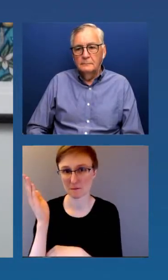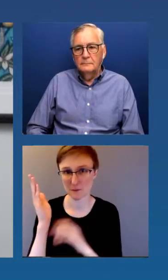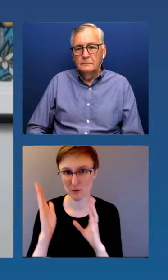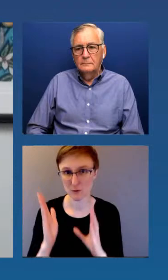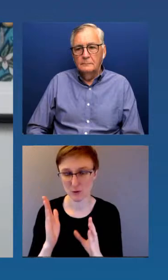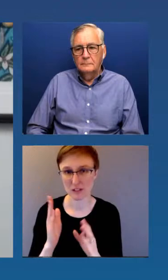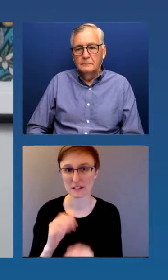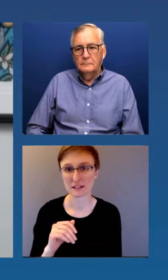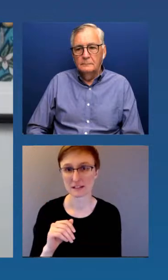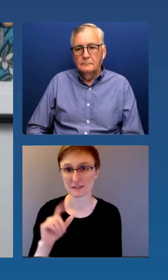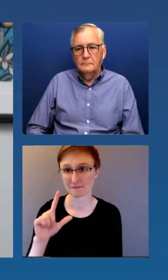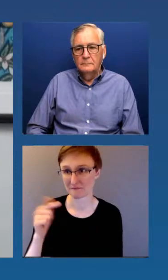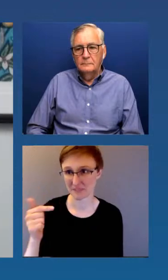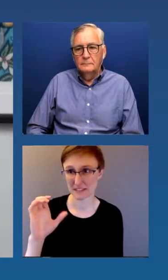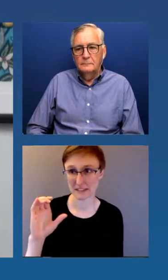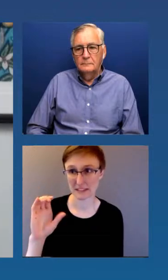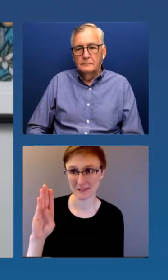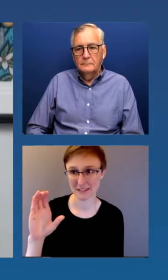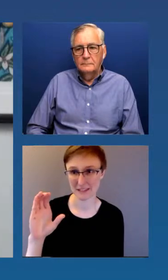Ottawa. Thank you.